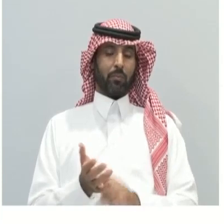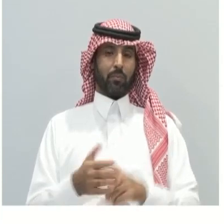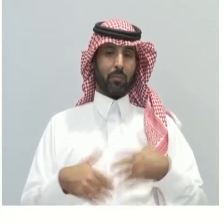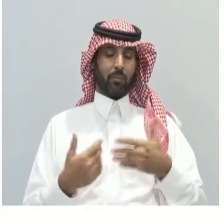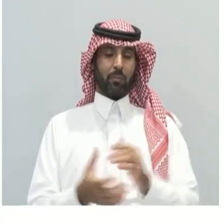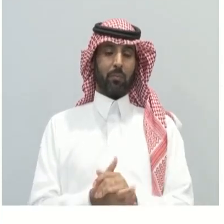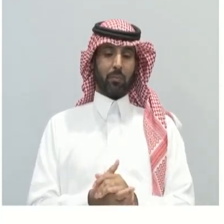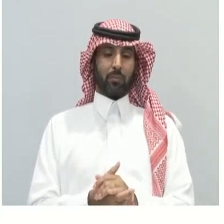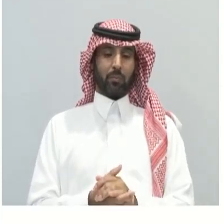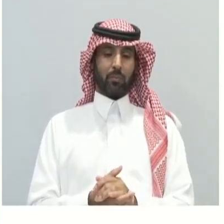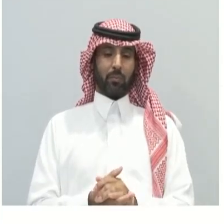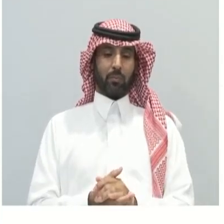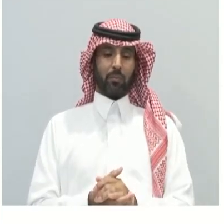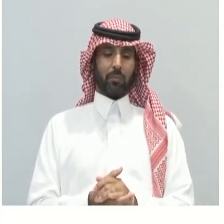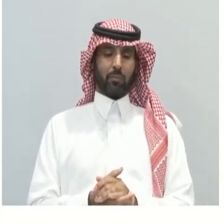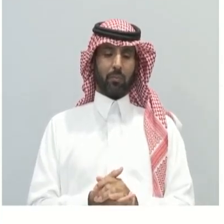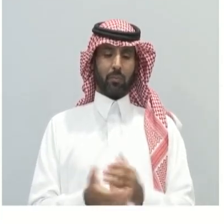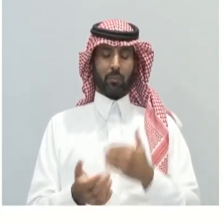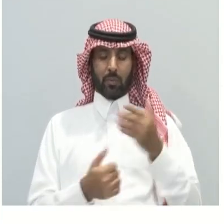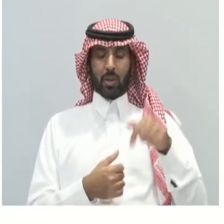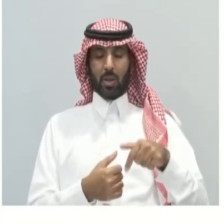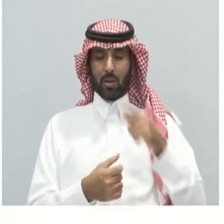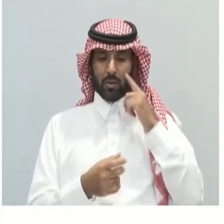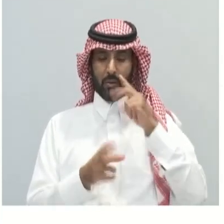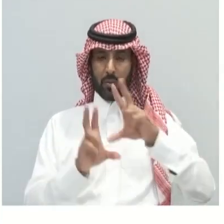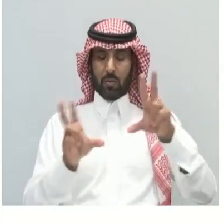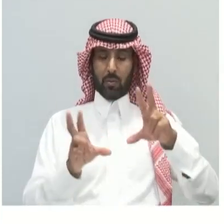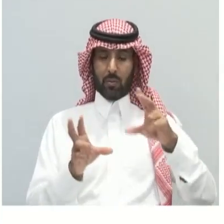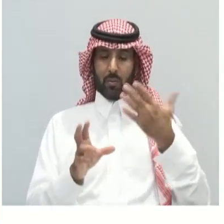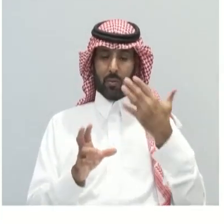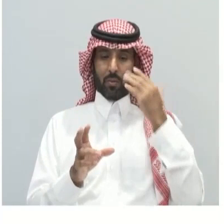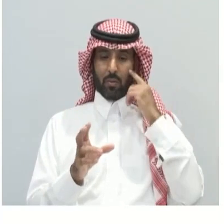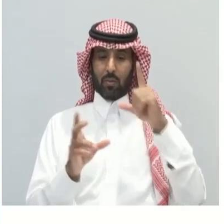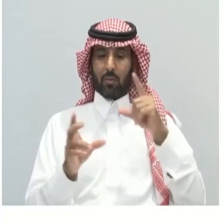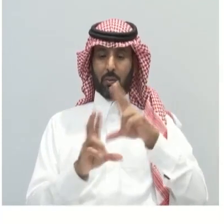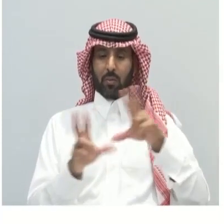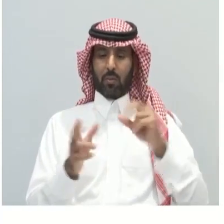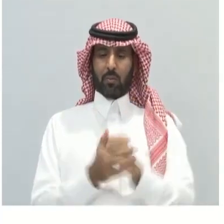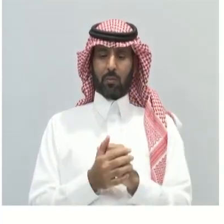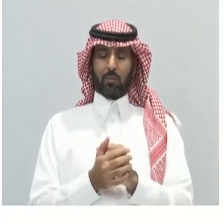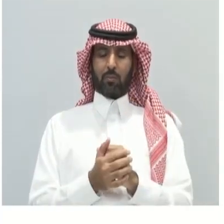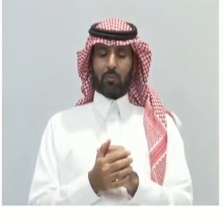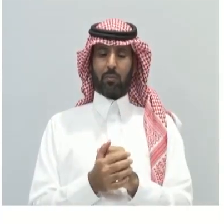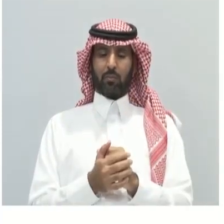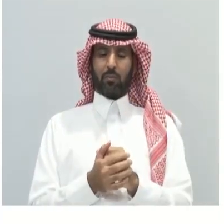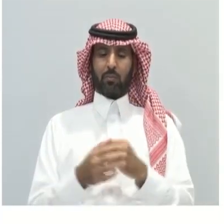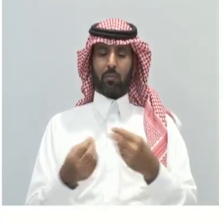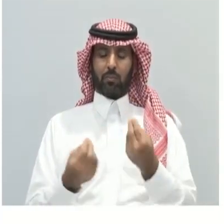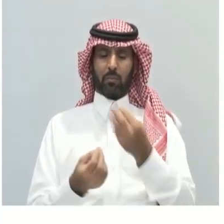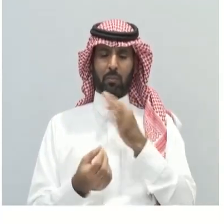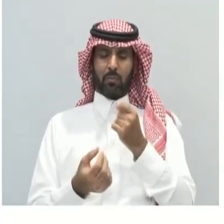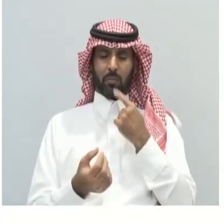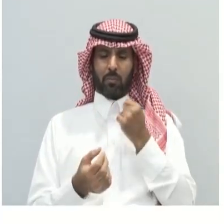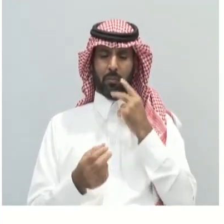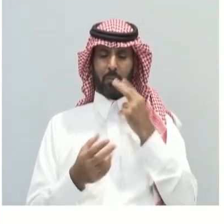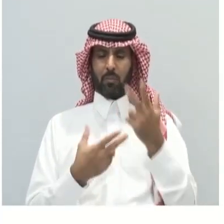interesting. Until recently, a plasma television screen was regarded to some extent a symbol